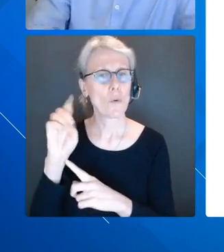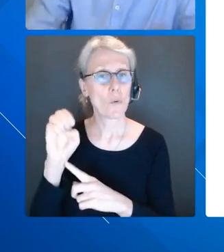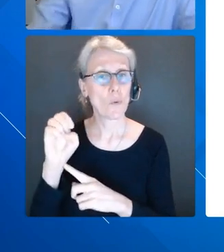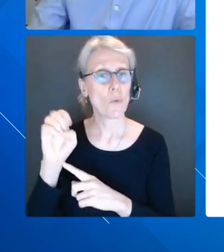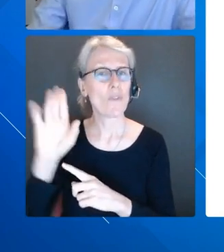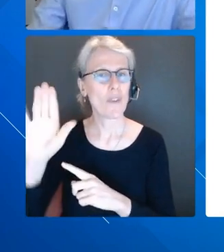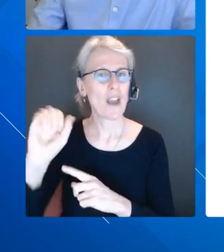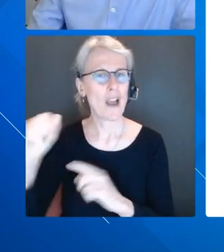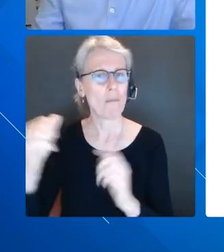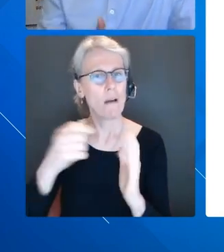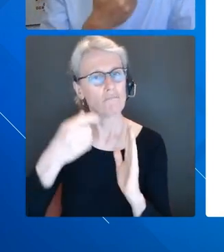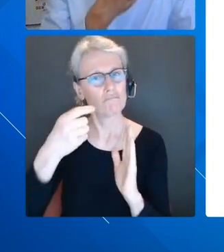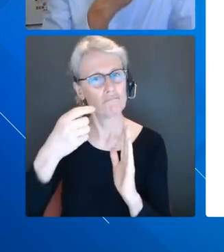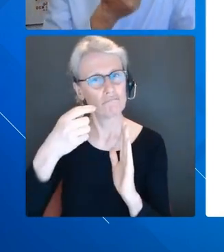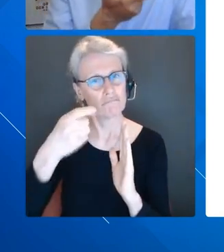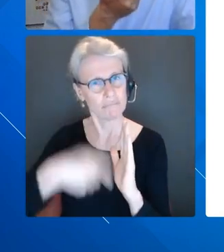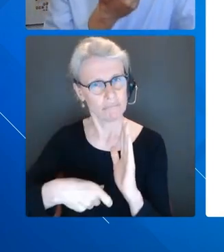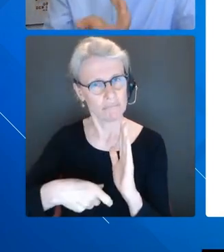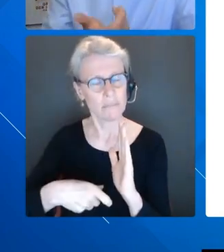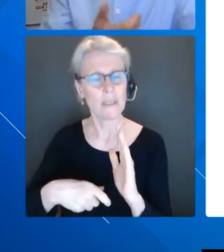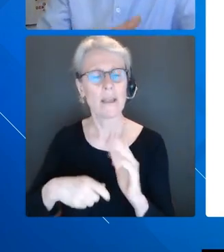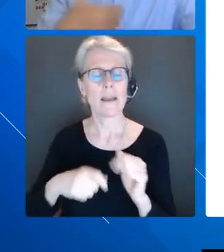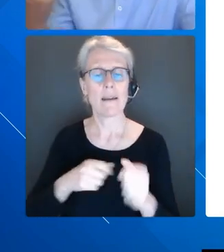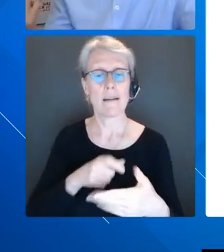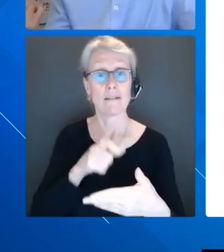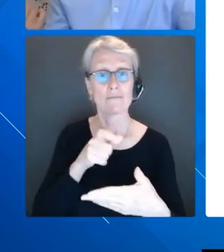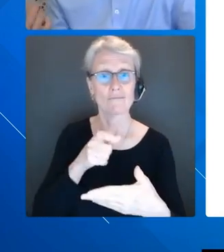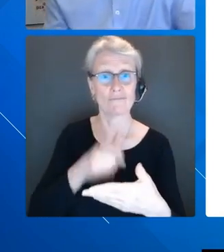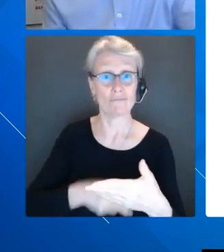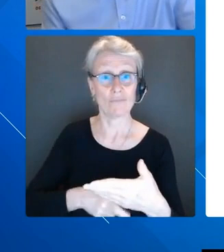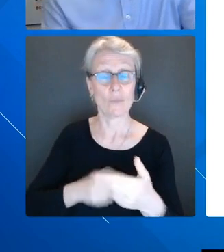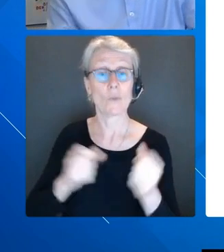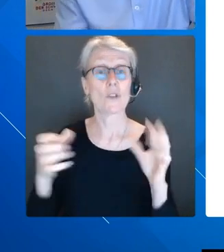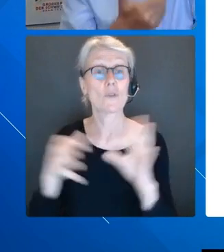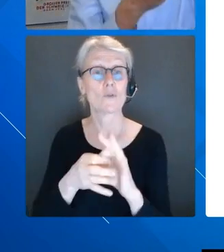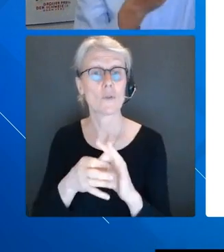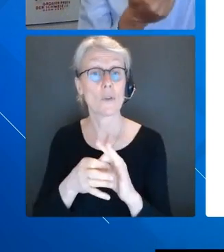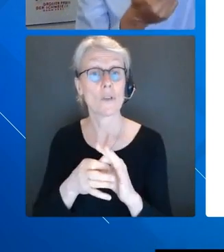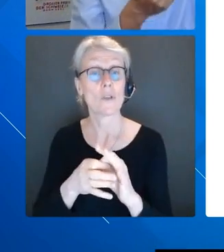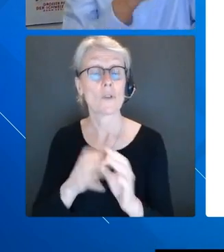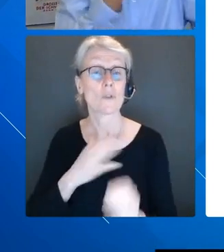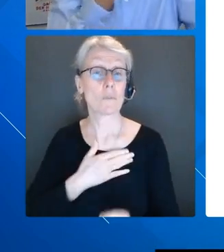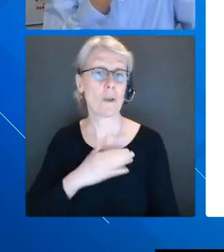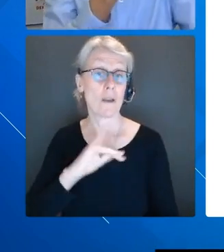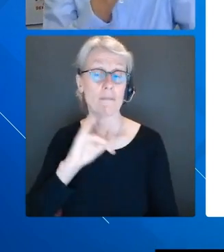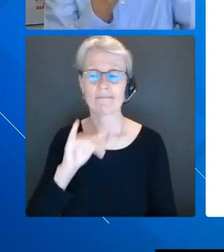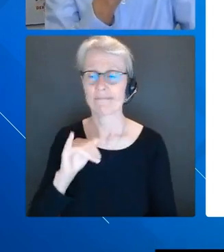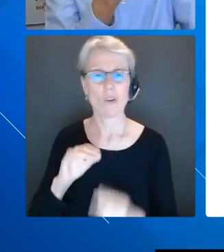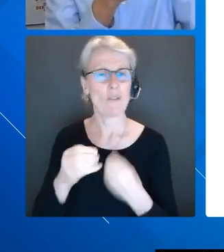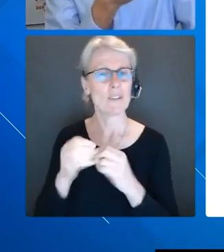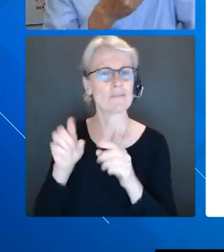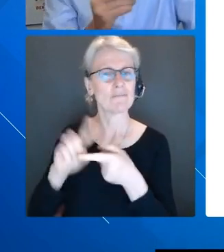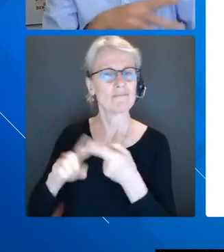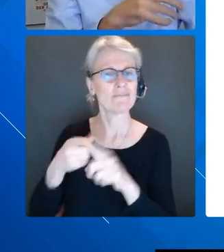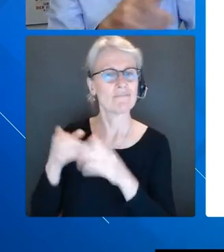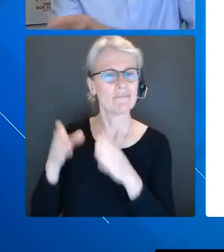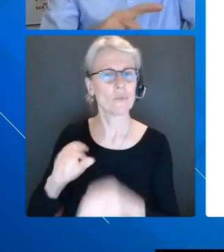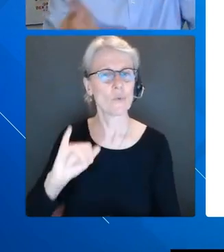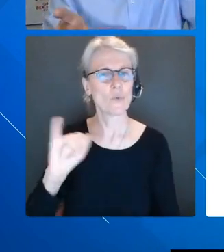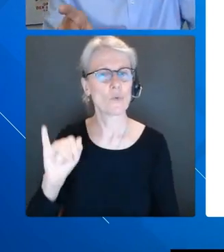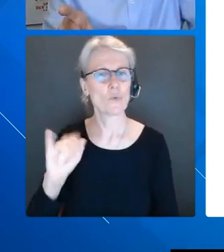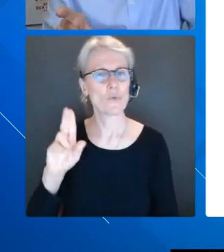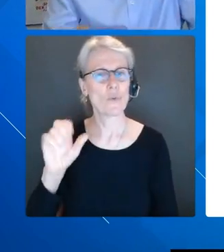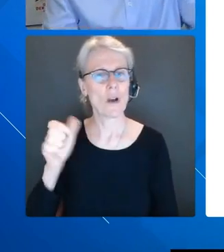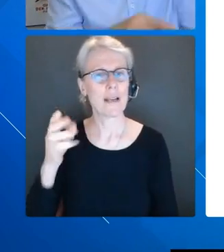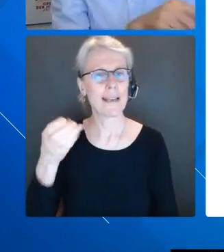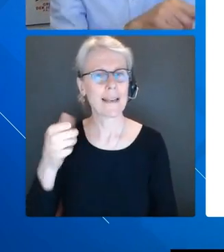app, and you join a conversation. So I can, for example, my office mate his name was Joaquin. I could get on my phone and talk to Joaquin, and then he would